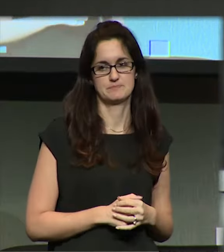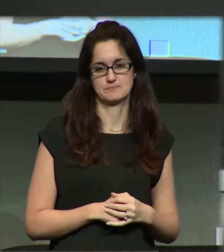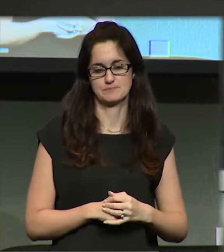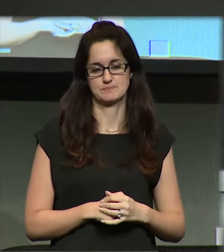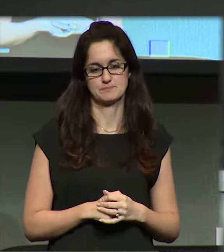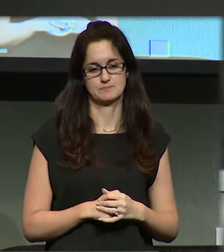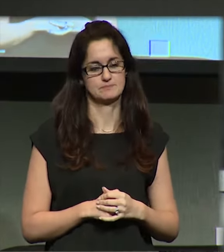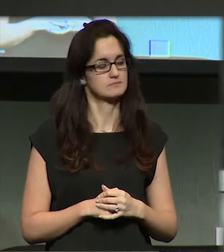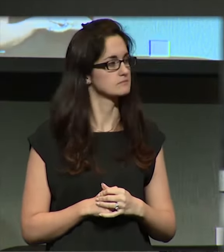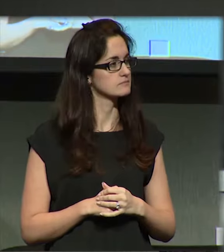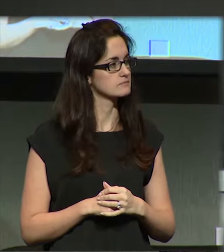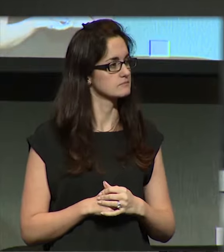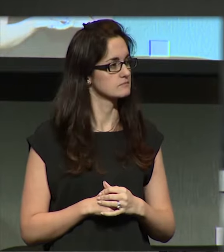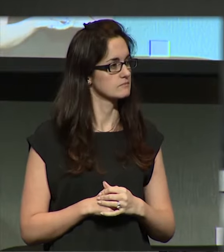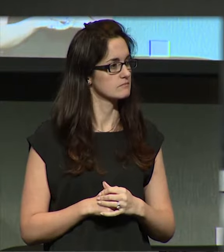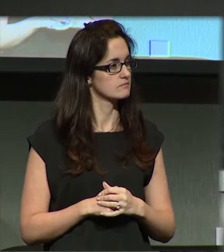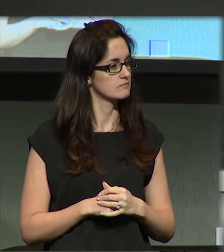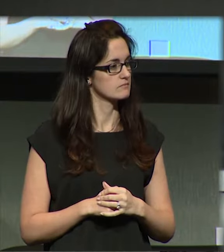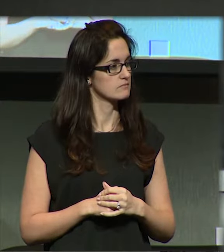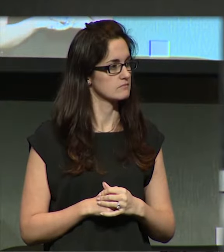And to the Aboriginal teacher aides,